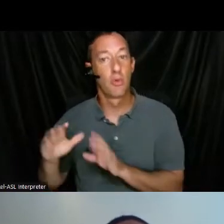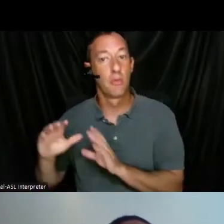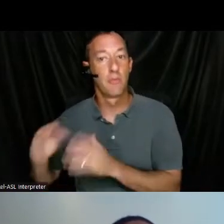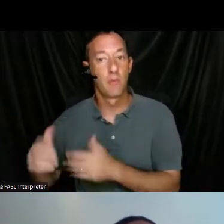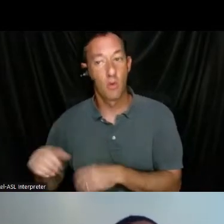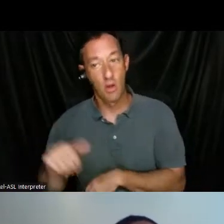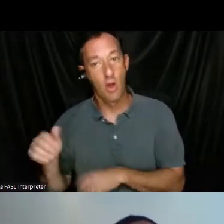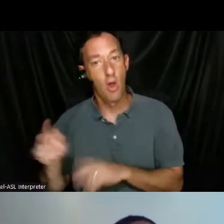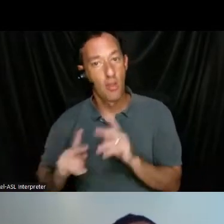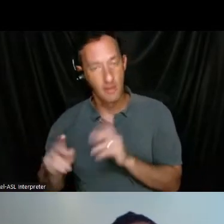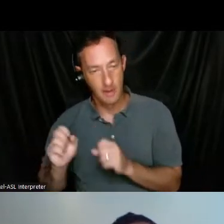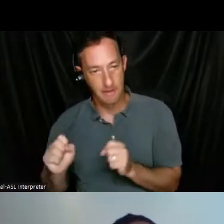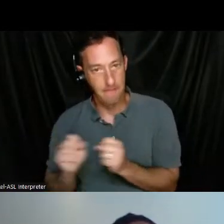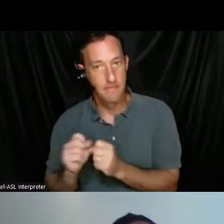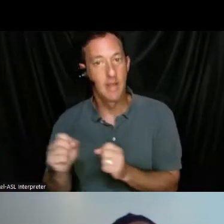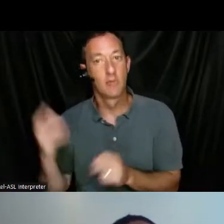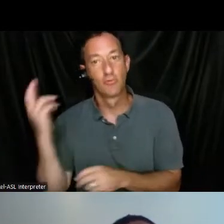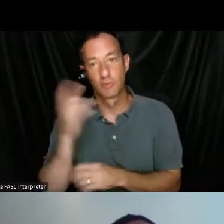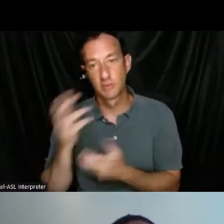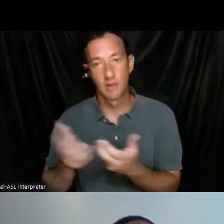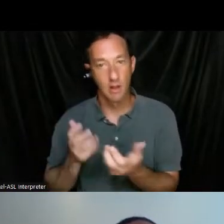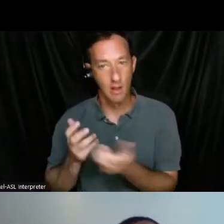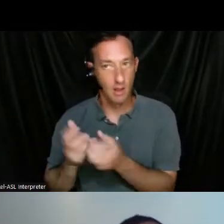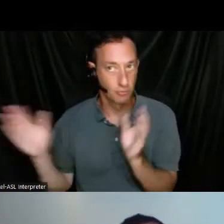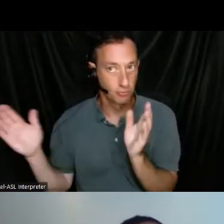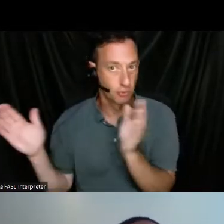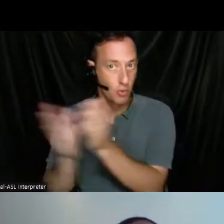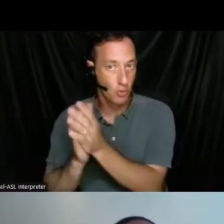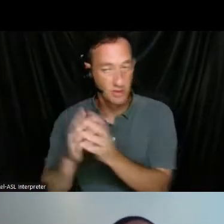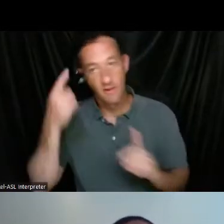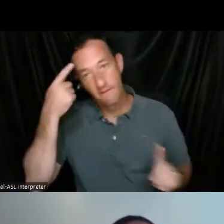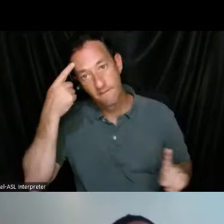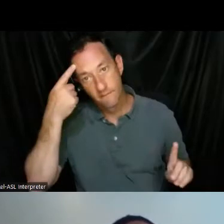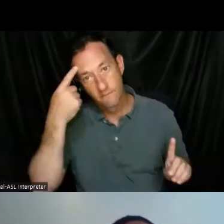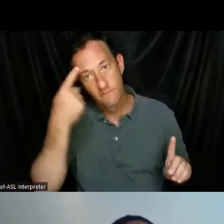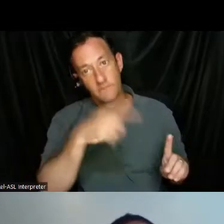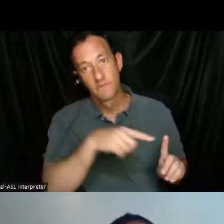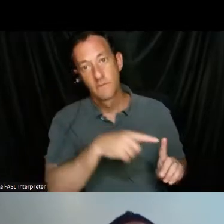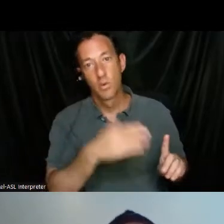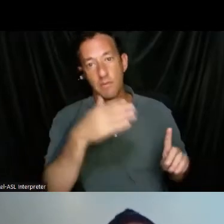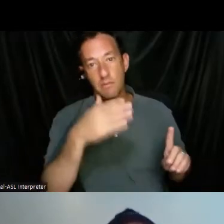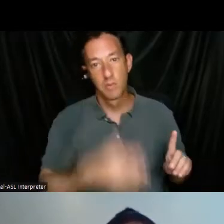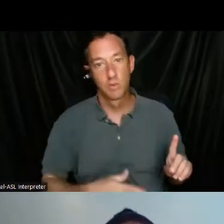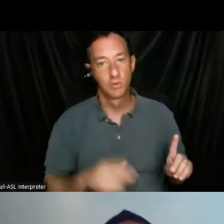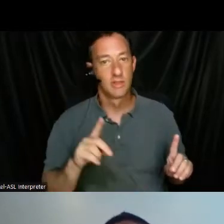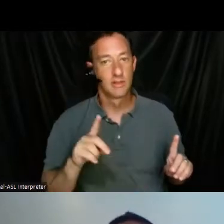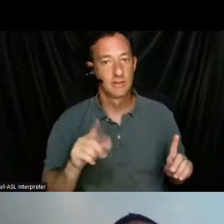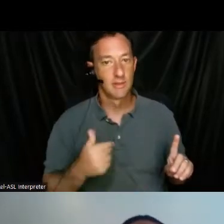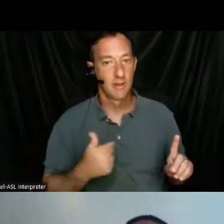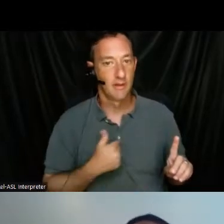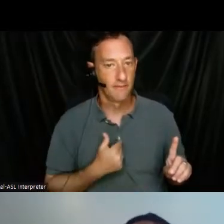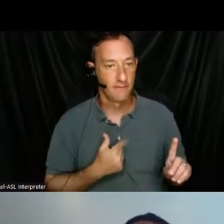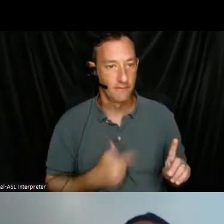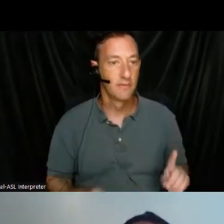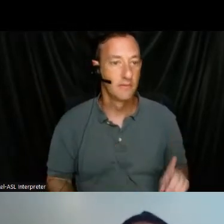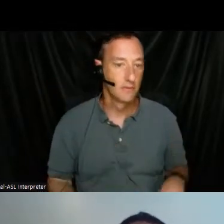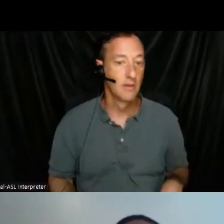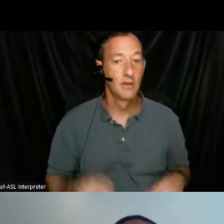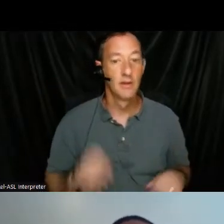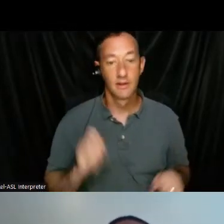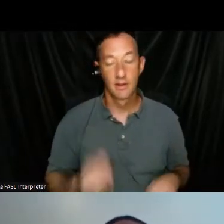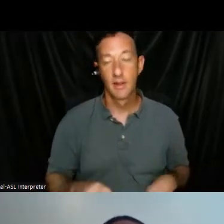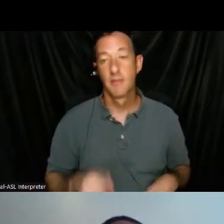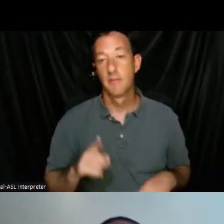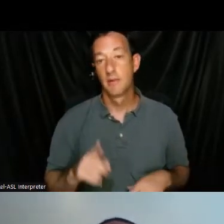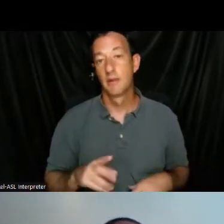that can make a reasonable accommodation request on behalf of a person that does have a disability. So that could be a medical provider,